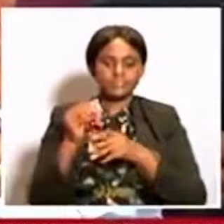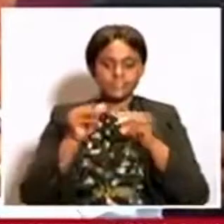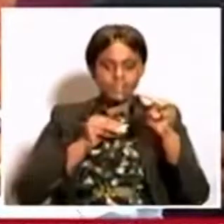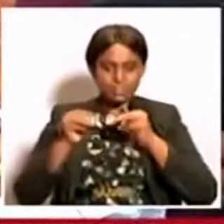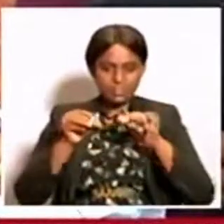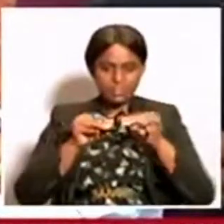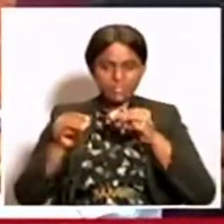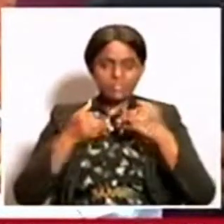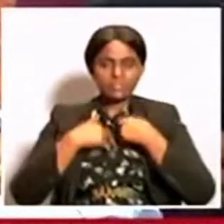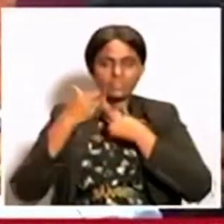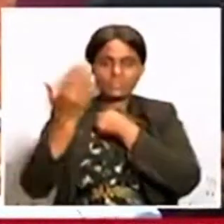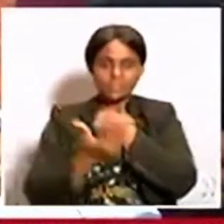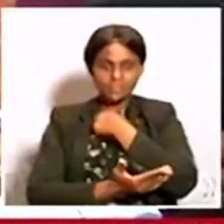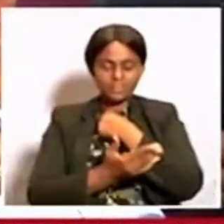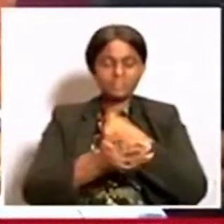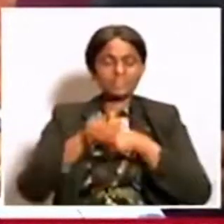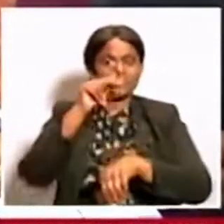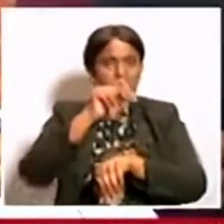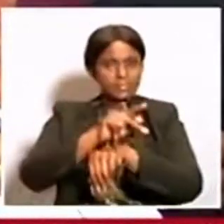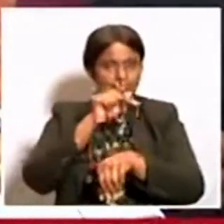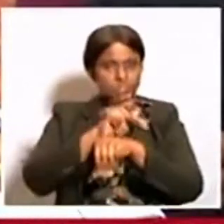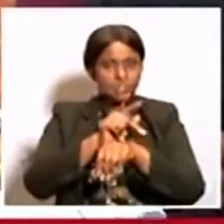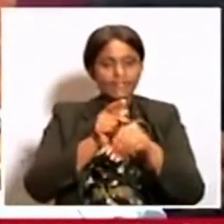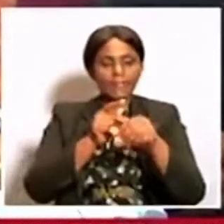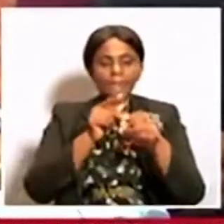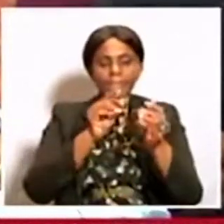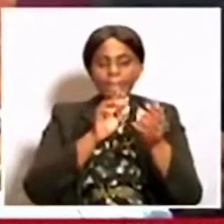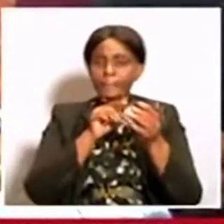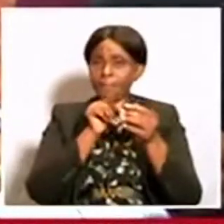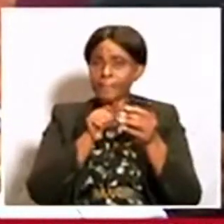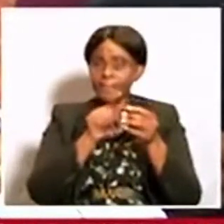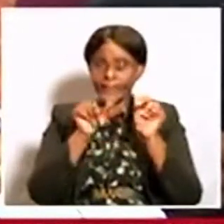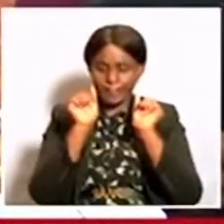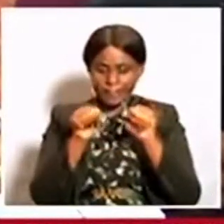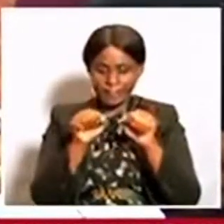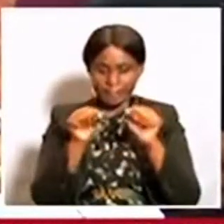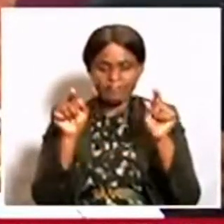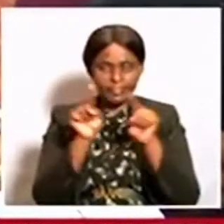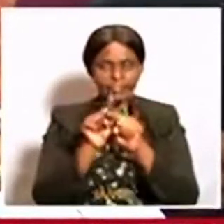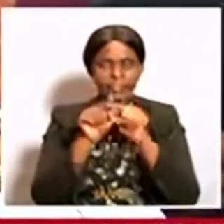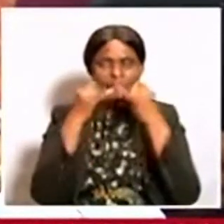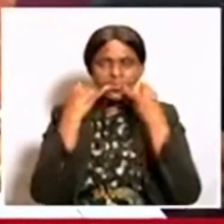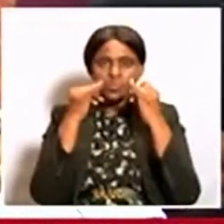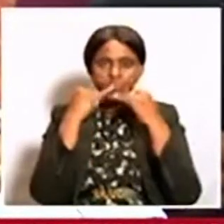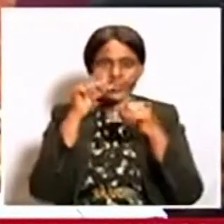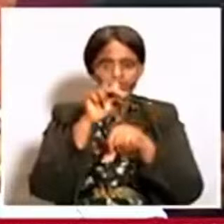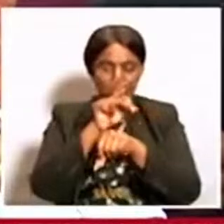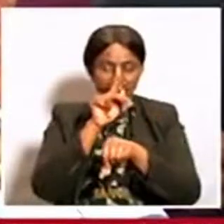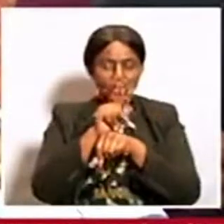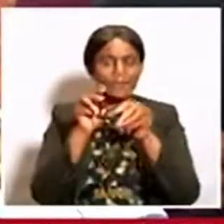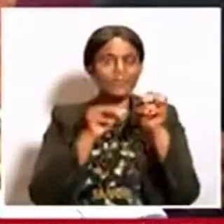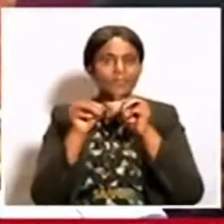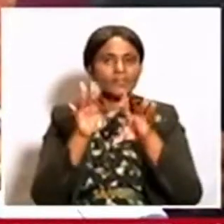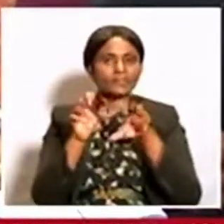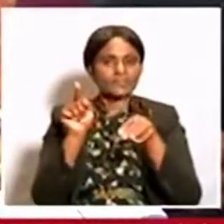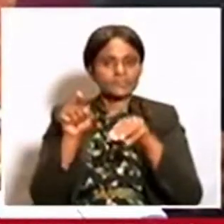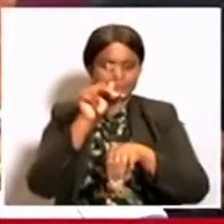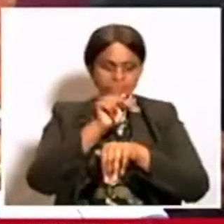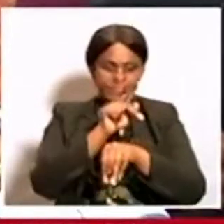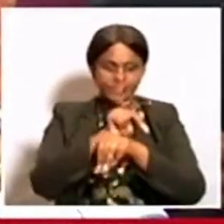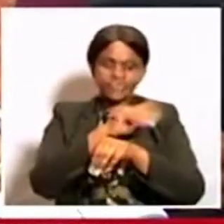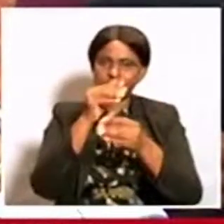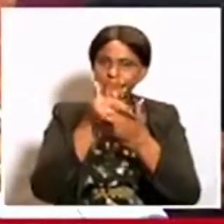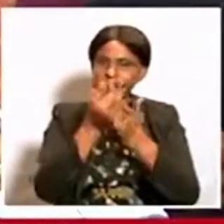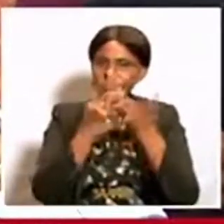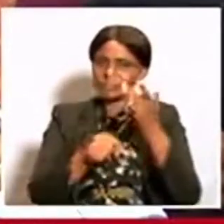has introduced a project tracking sheet that will be able to alert the project manager on the project